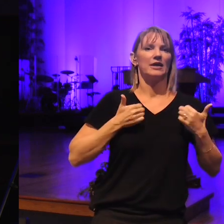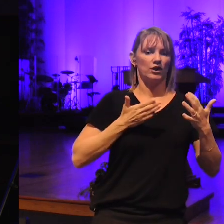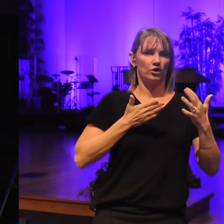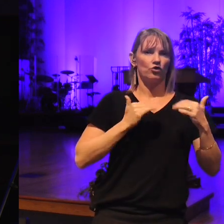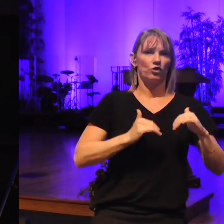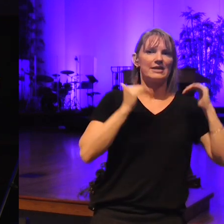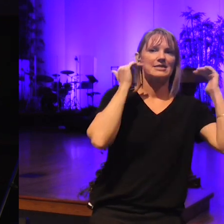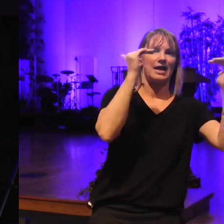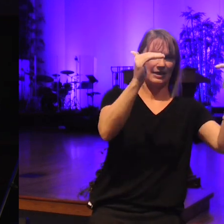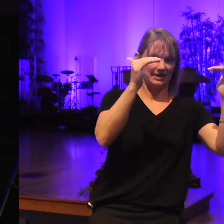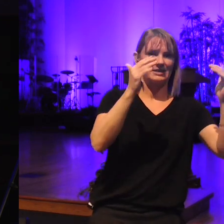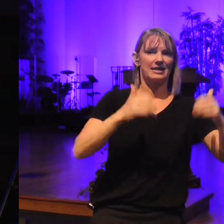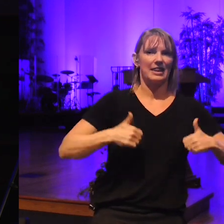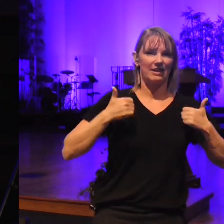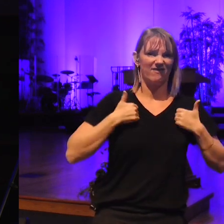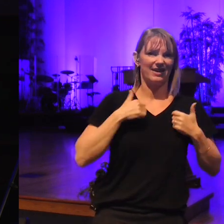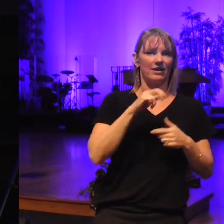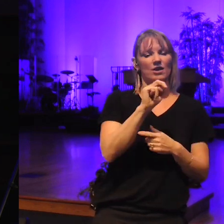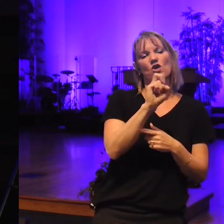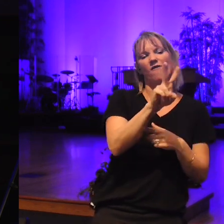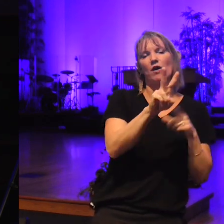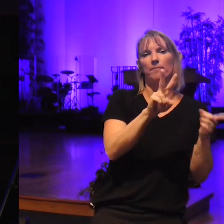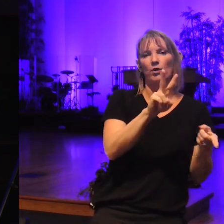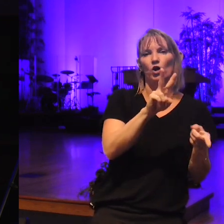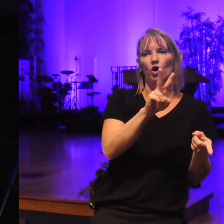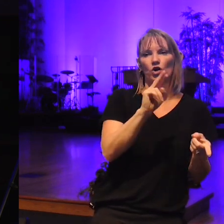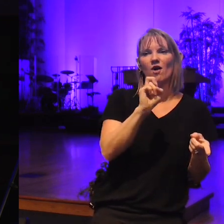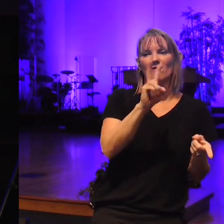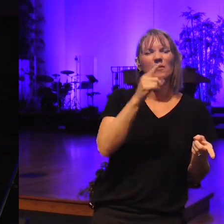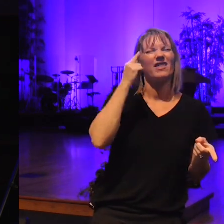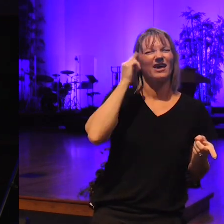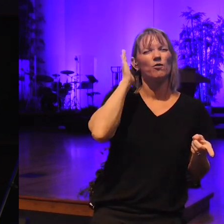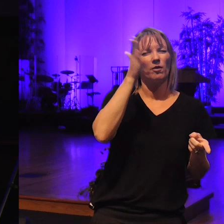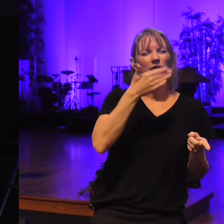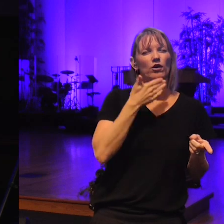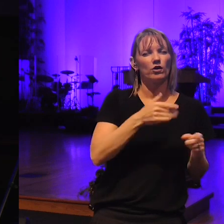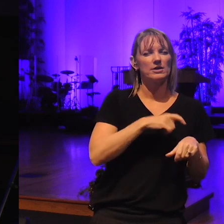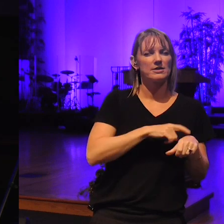September. I just figured it'd be a good time to offer that class. Right?